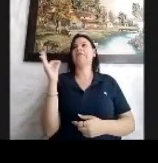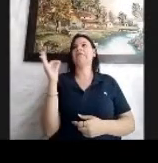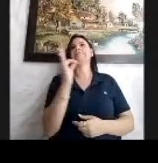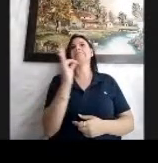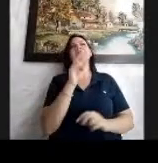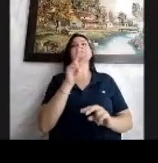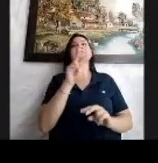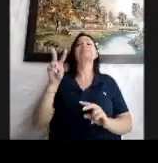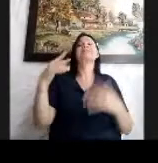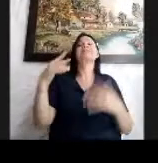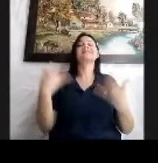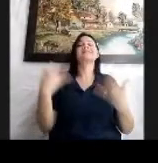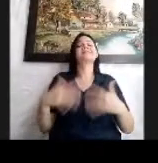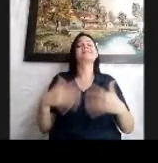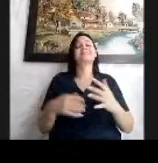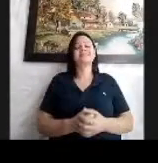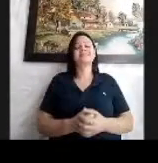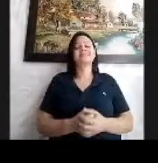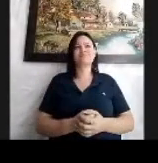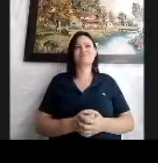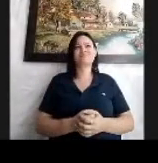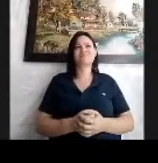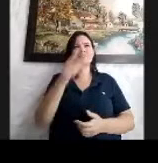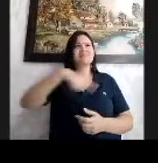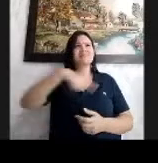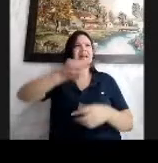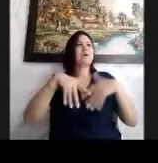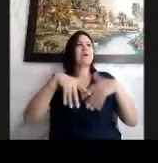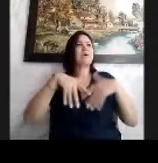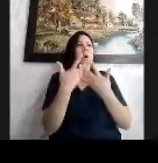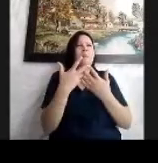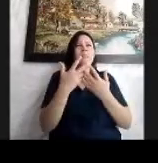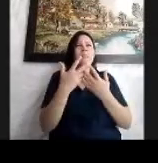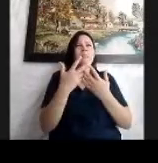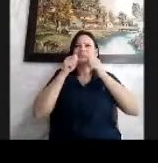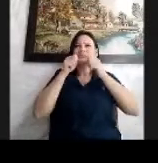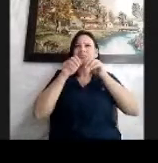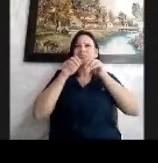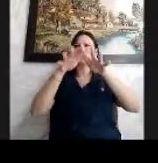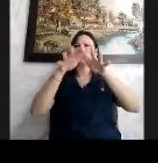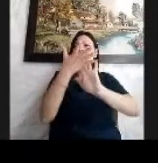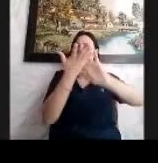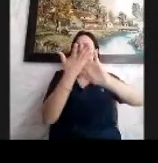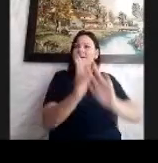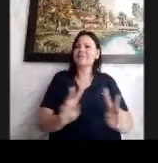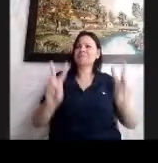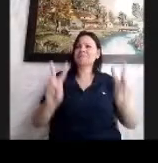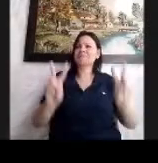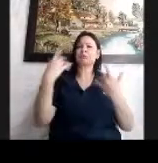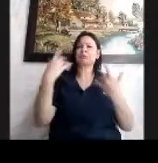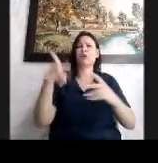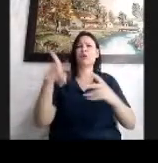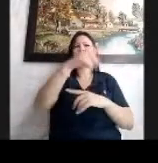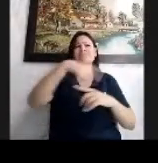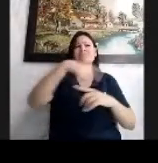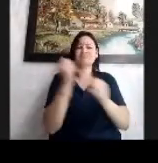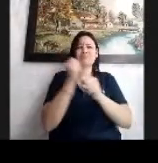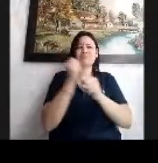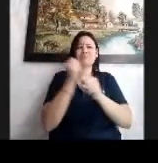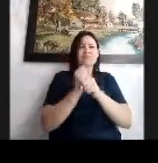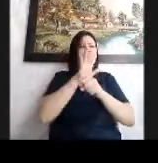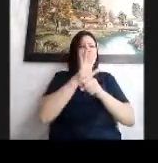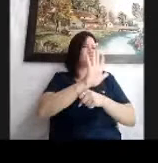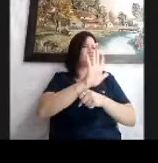lenguajes de paz, de los trabajos maravillosos que hacen desde sus territorios, desde sus lugares,